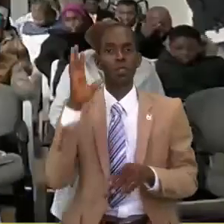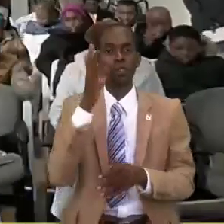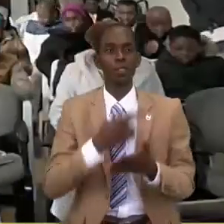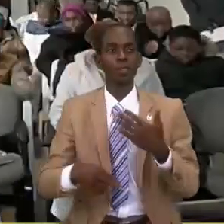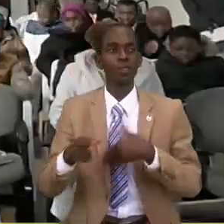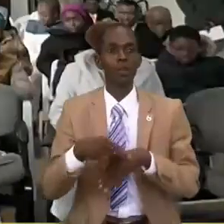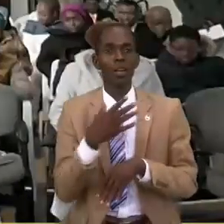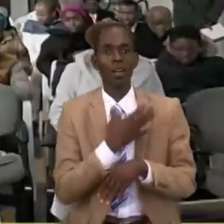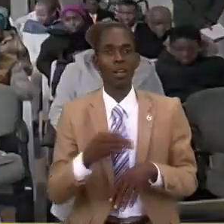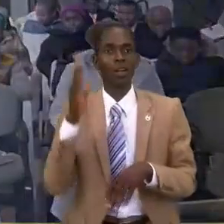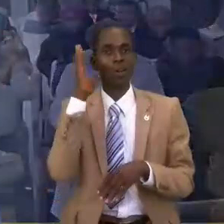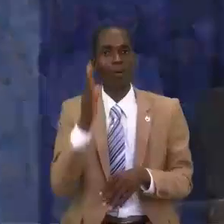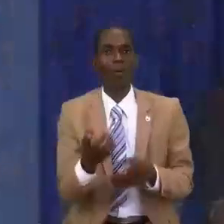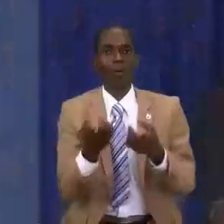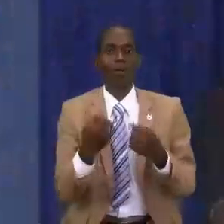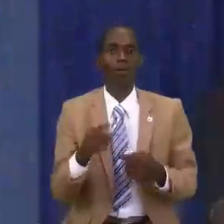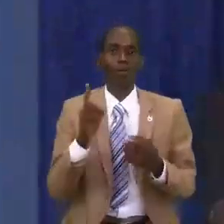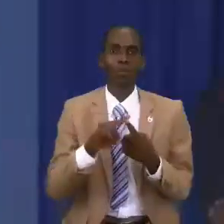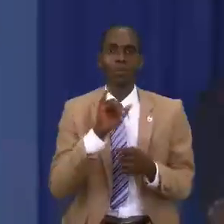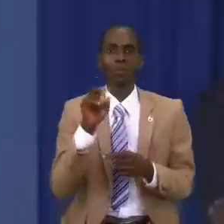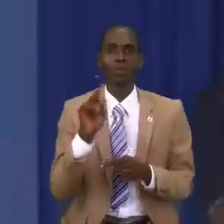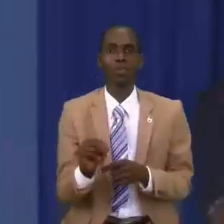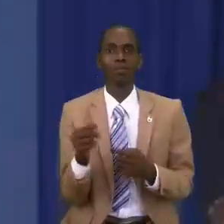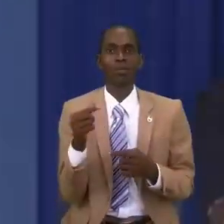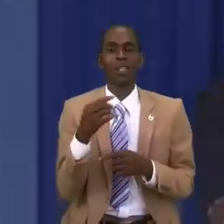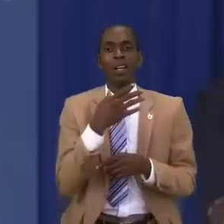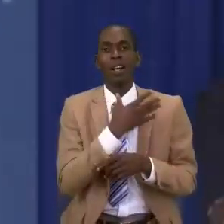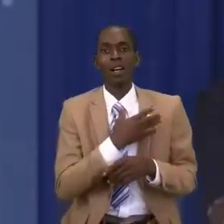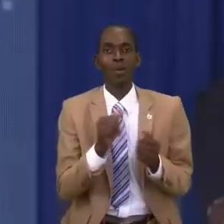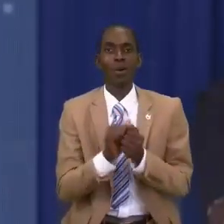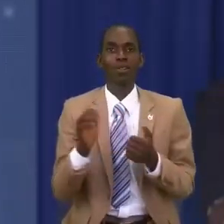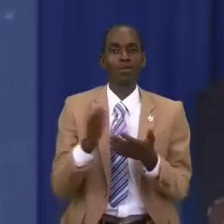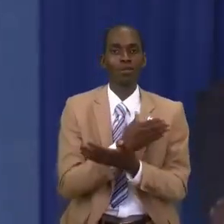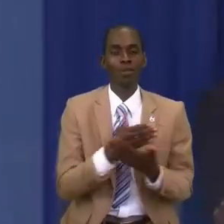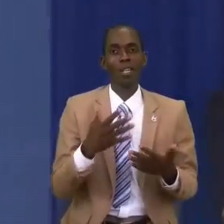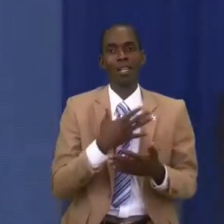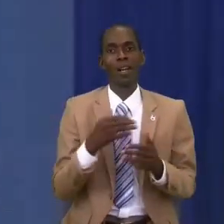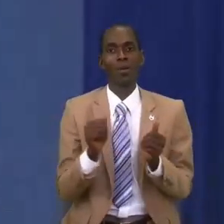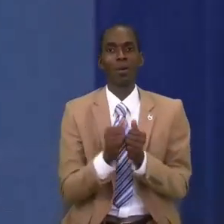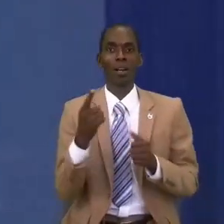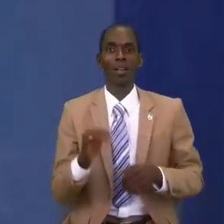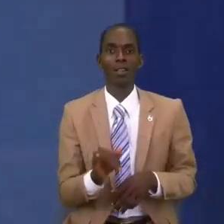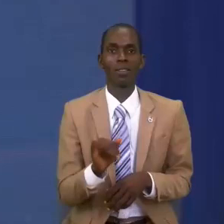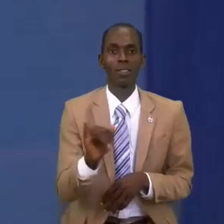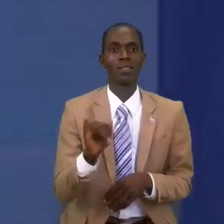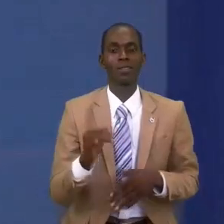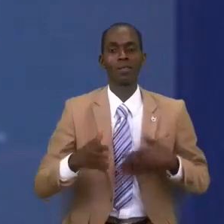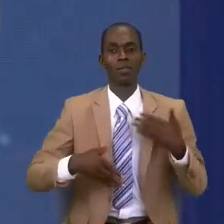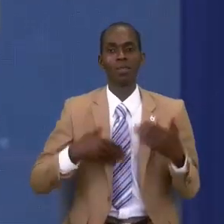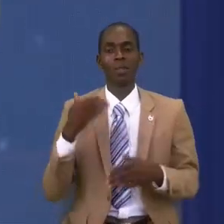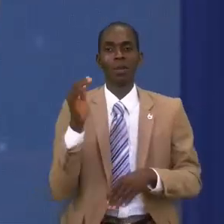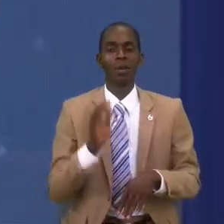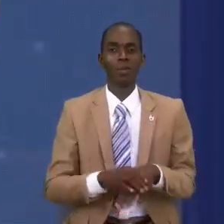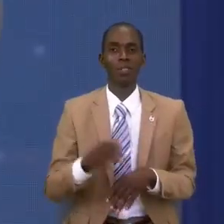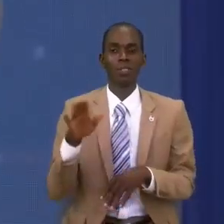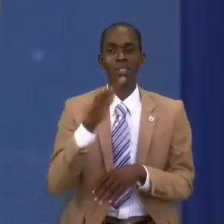with songs and everlasting joy upon their heads. They shall obtain